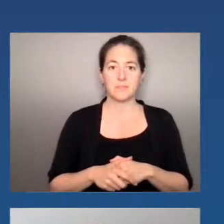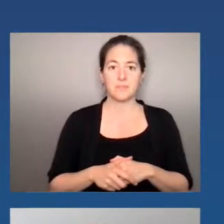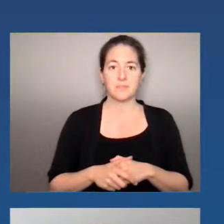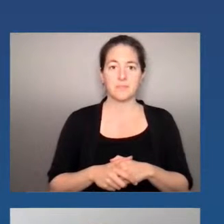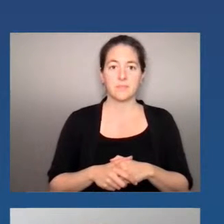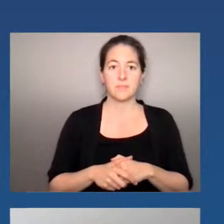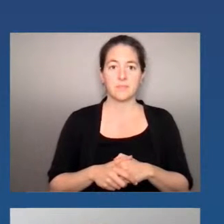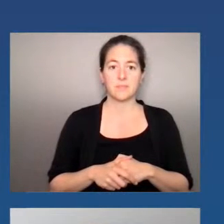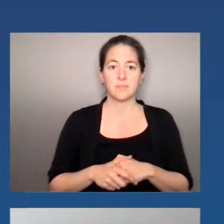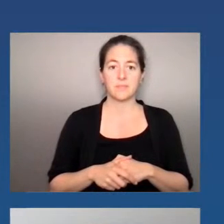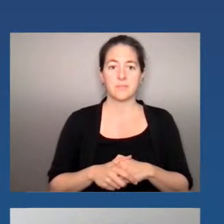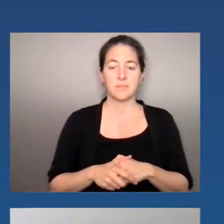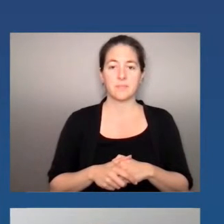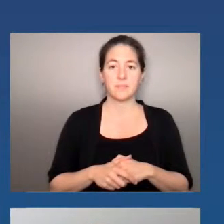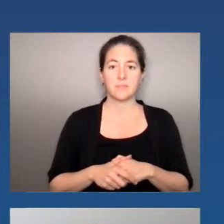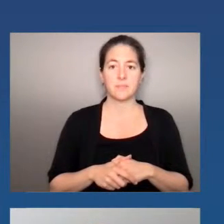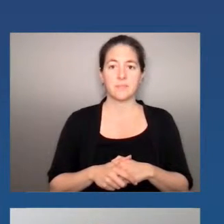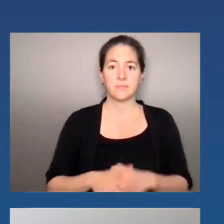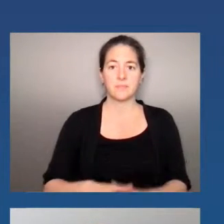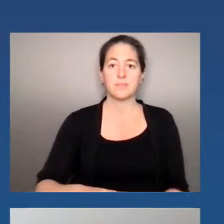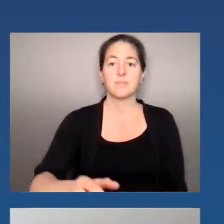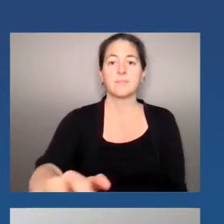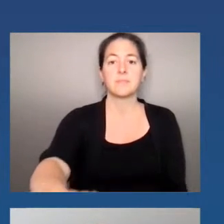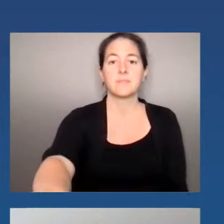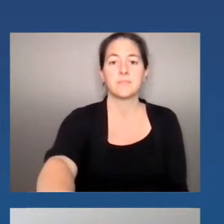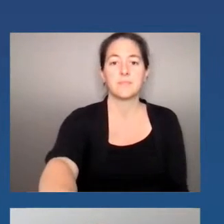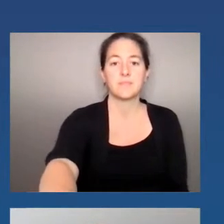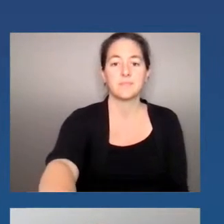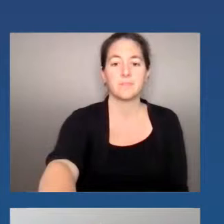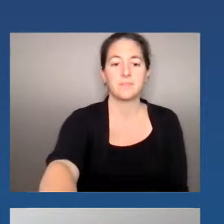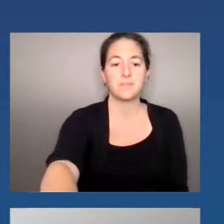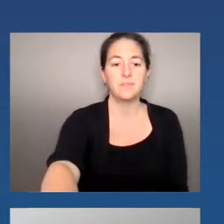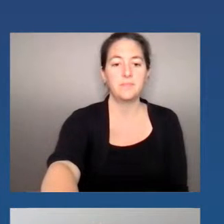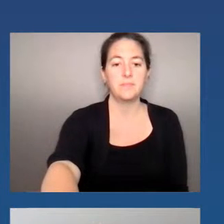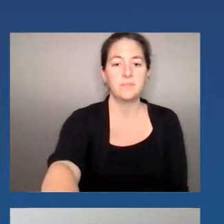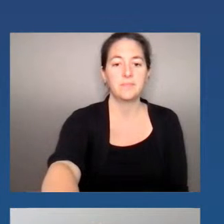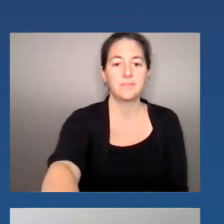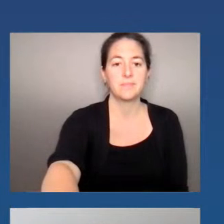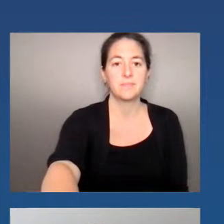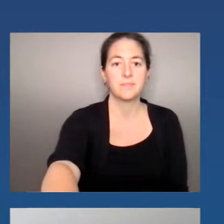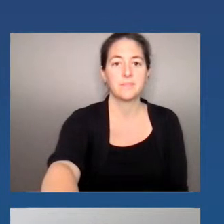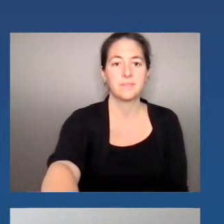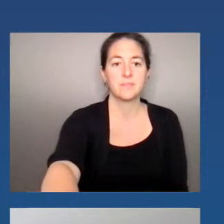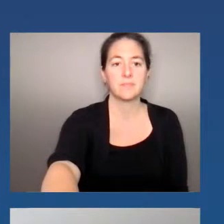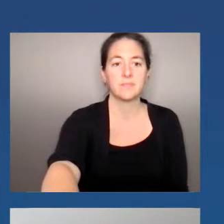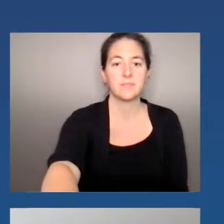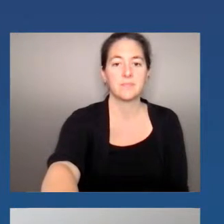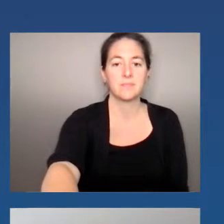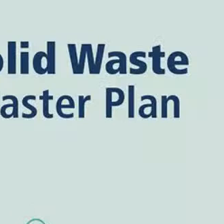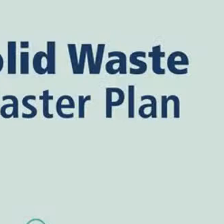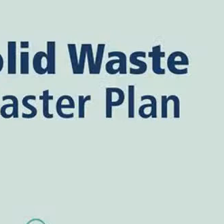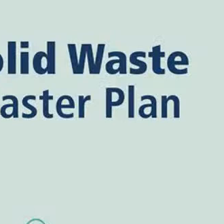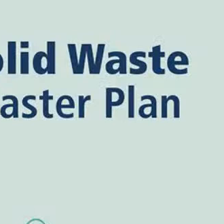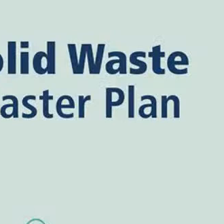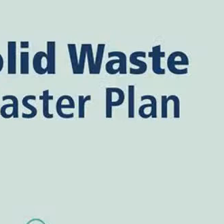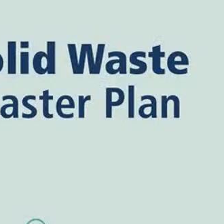Recording stopped. Thank you, Kina. Yeah, thank you.